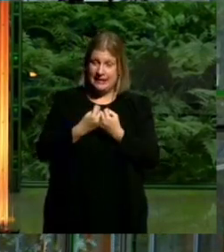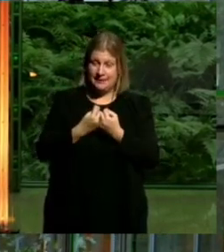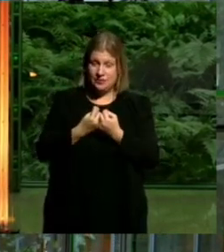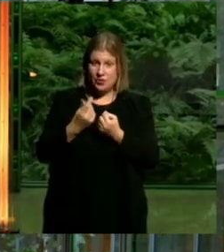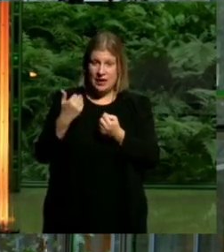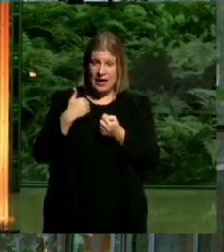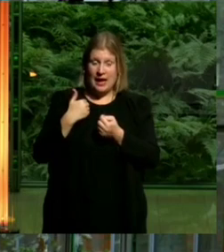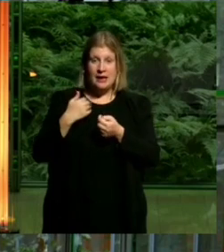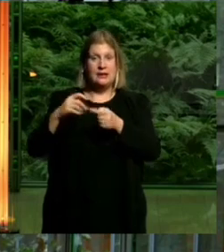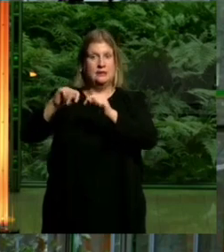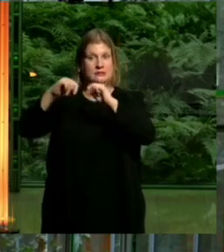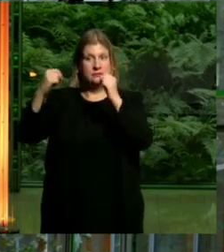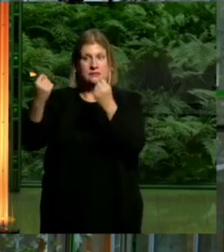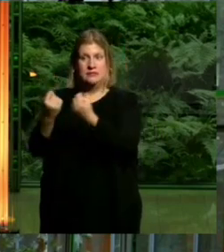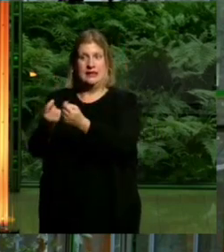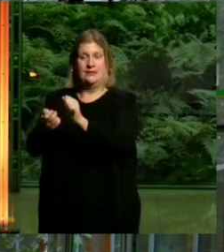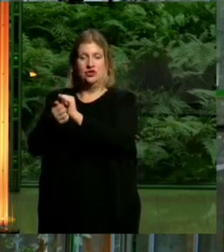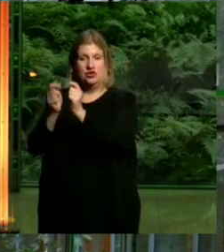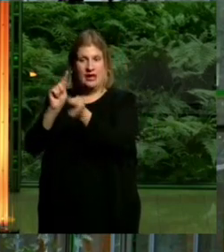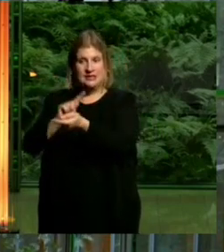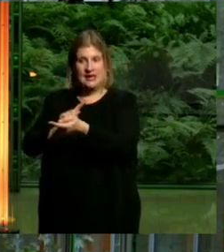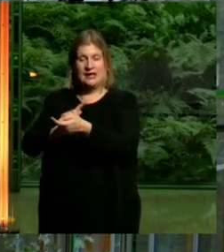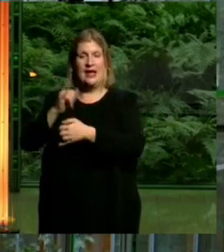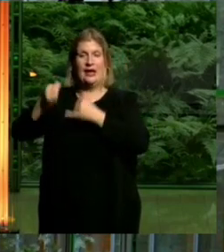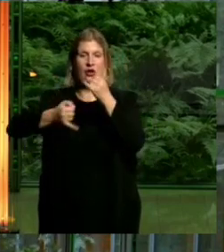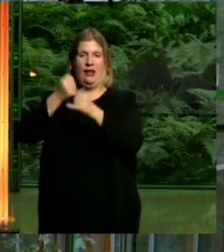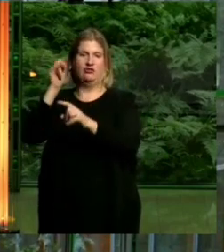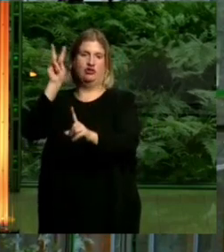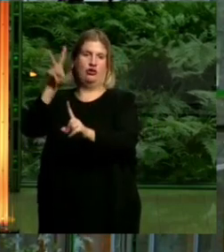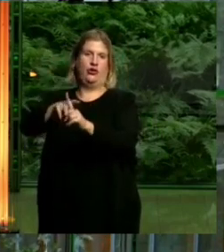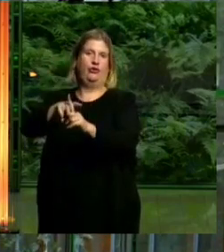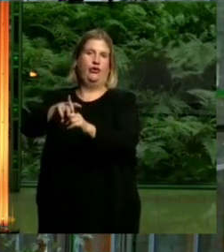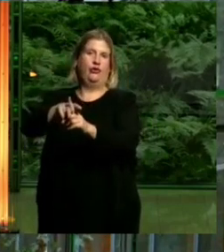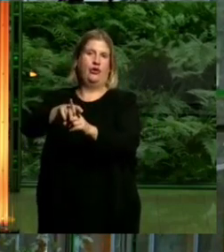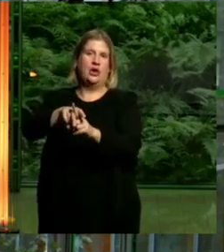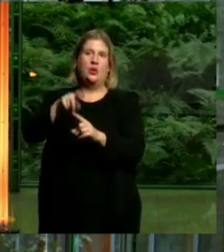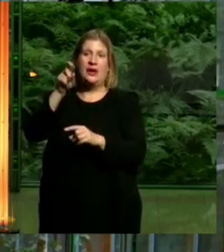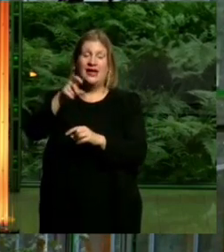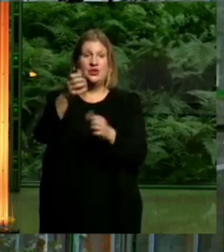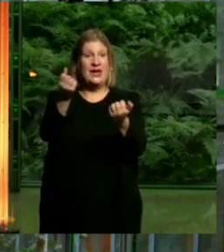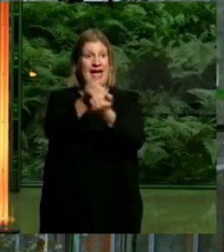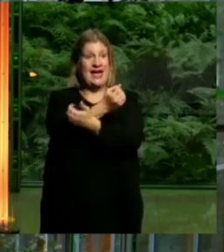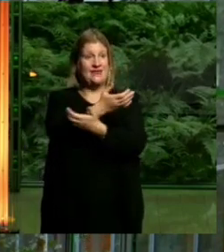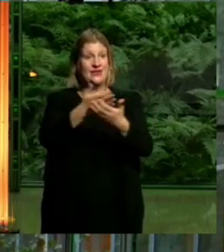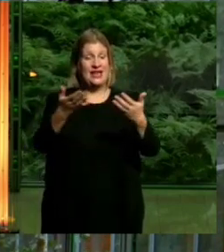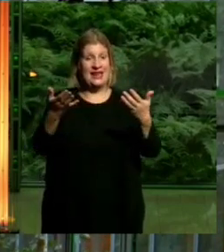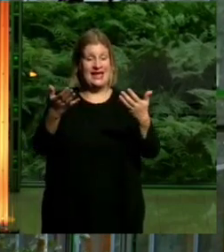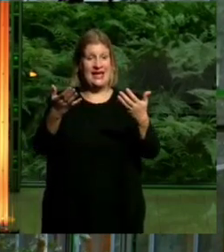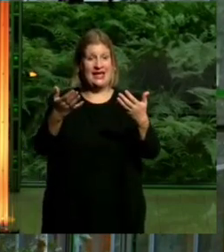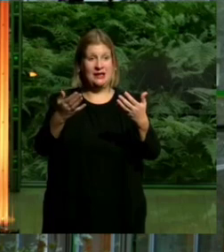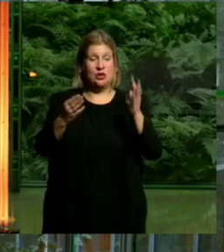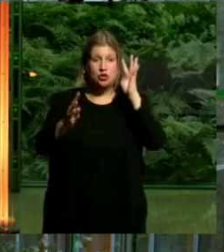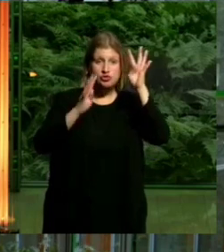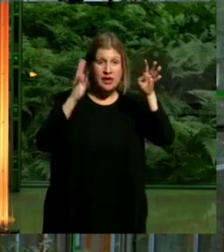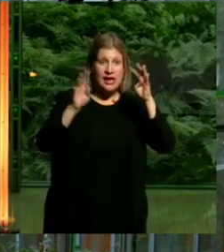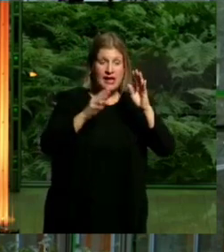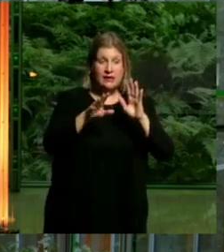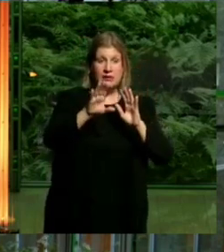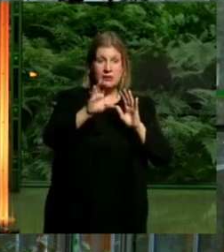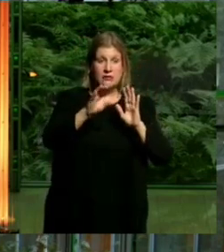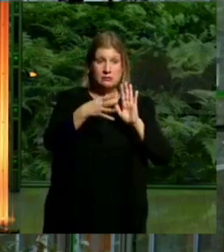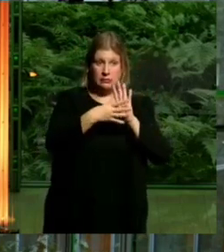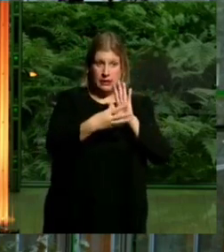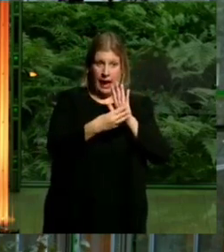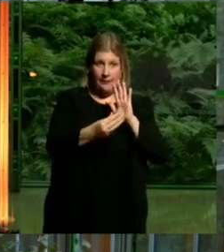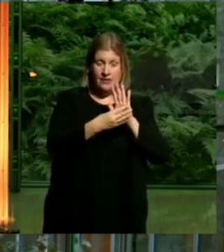was translation and internationalization, where we'd have to localize every single piece of creative we created into like